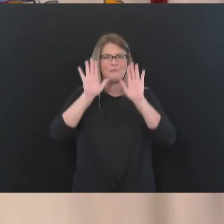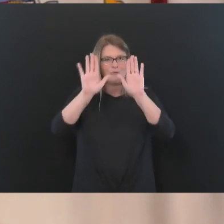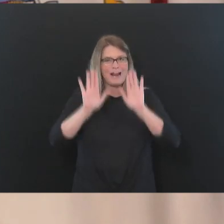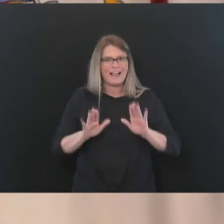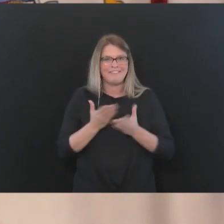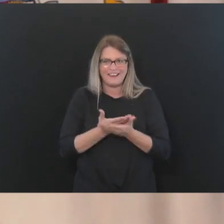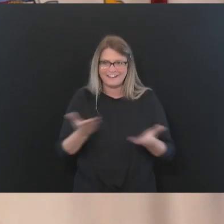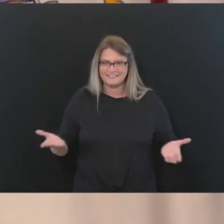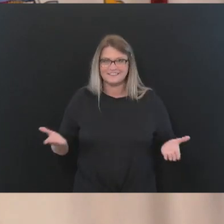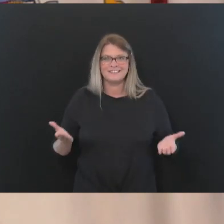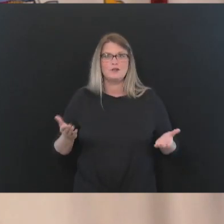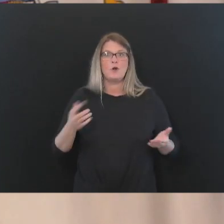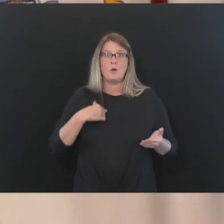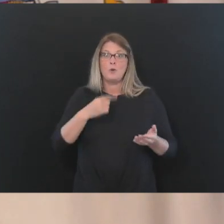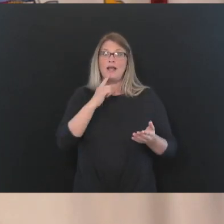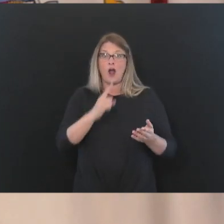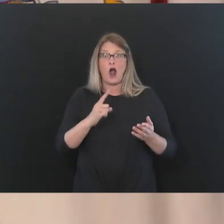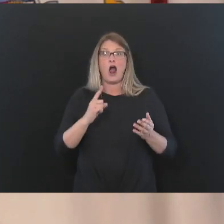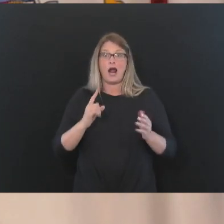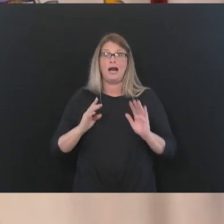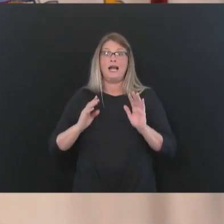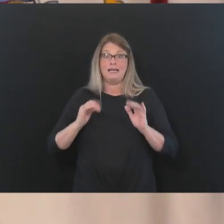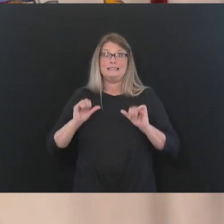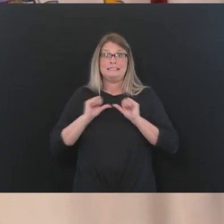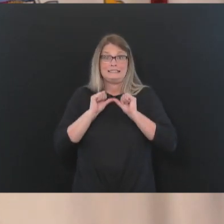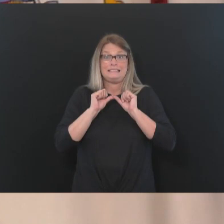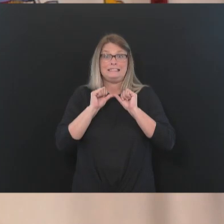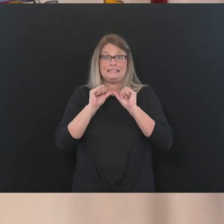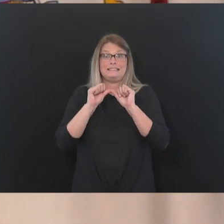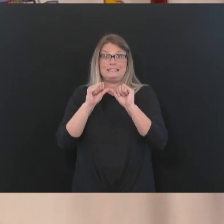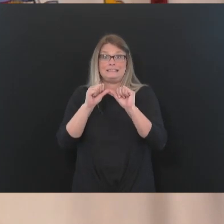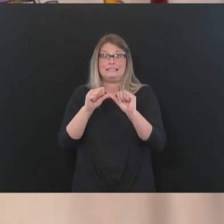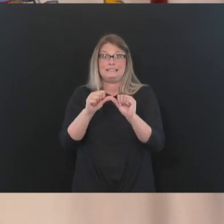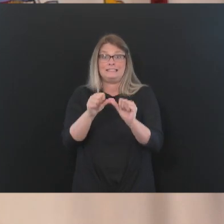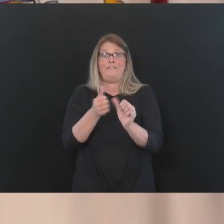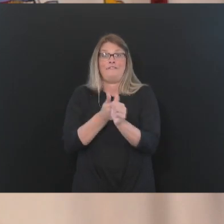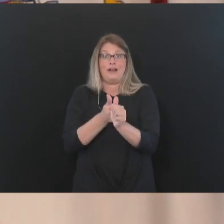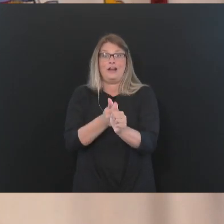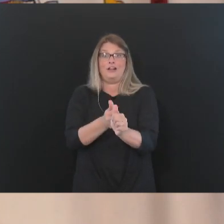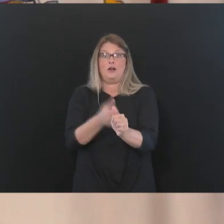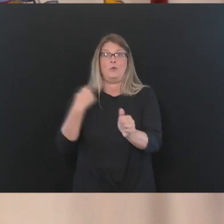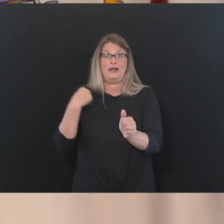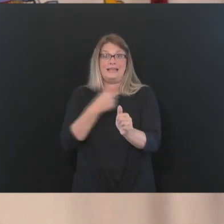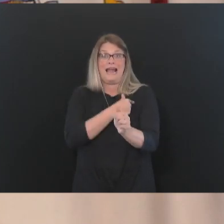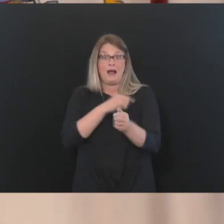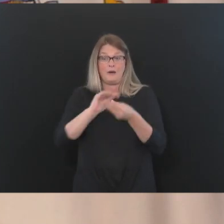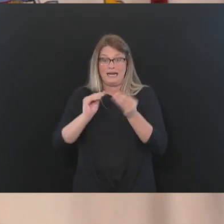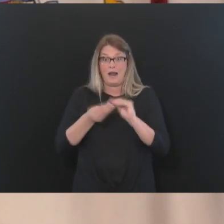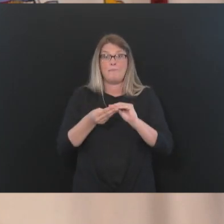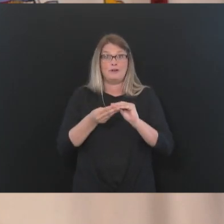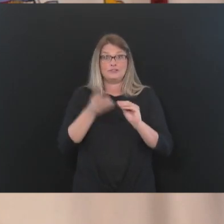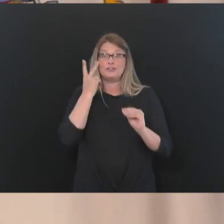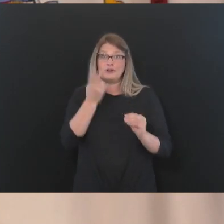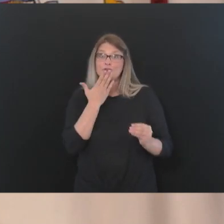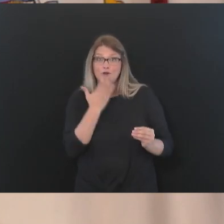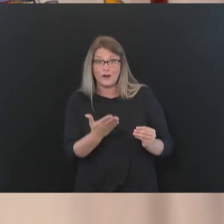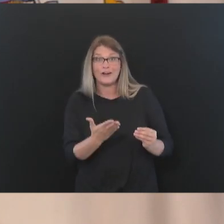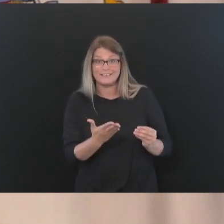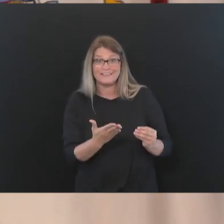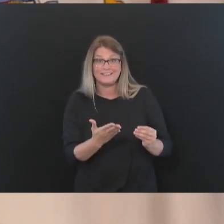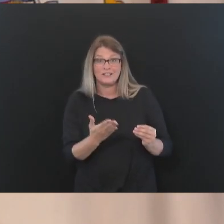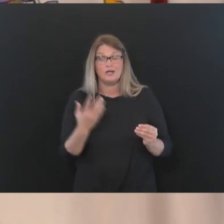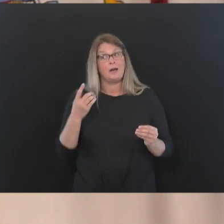We're staying ahead. We're staying ahead with a population that is the highest